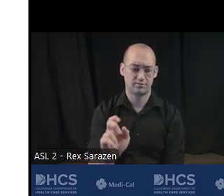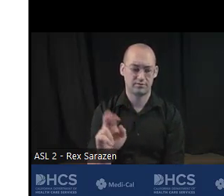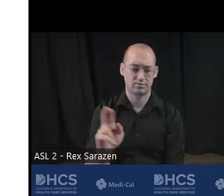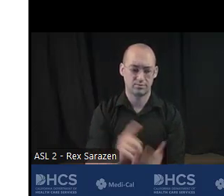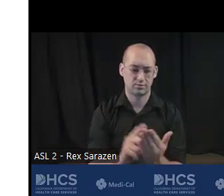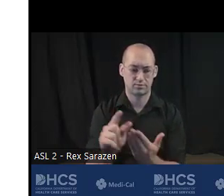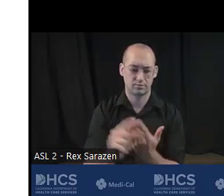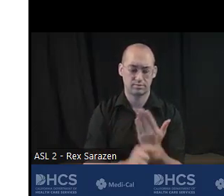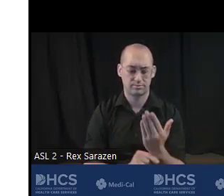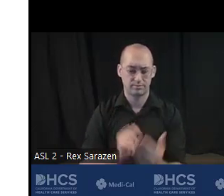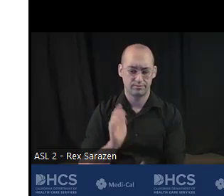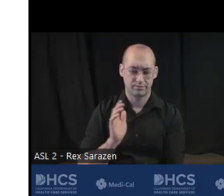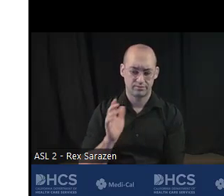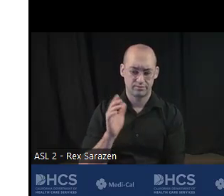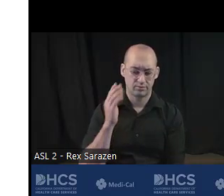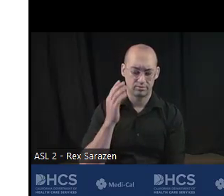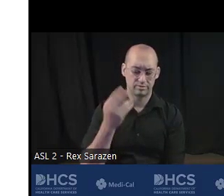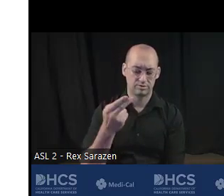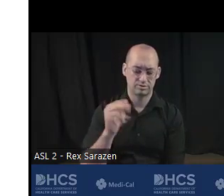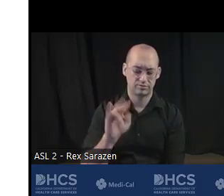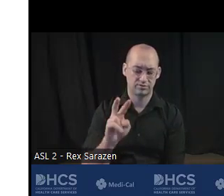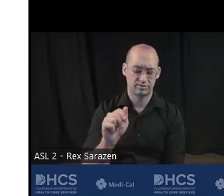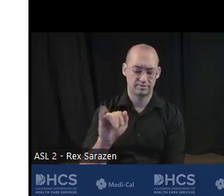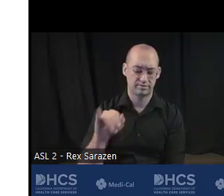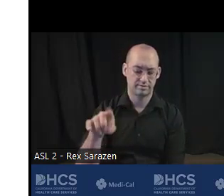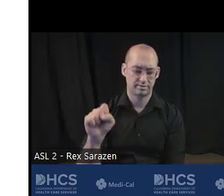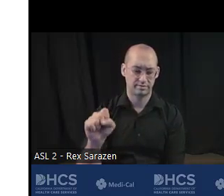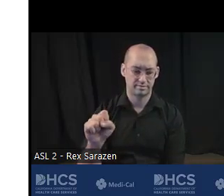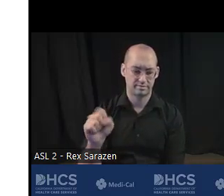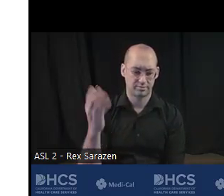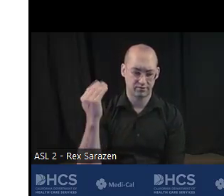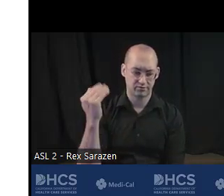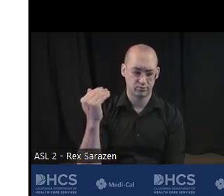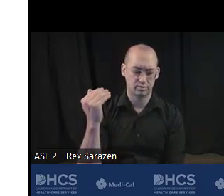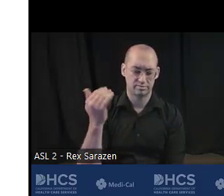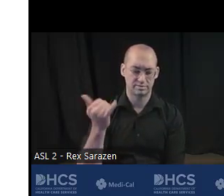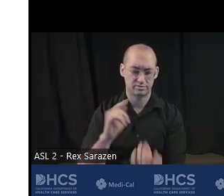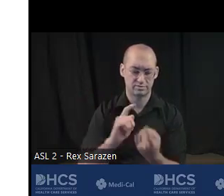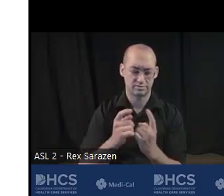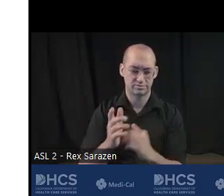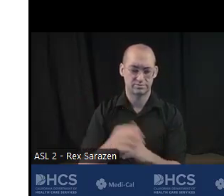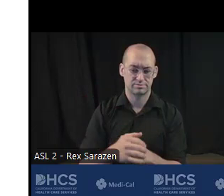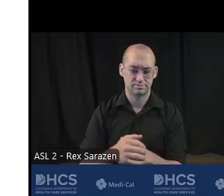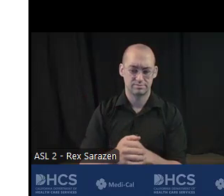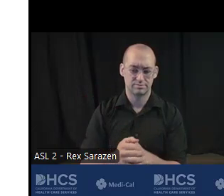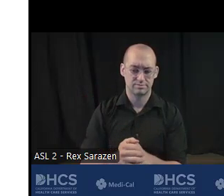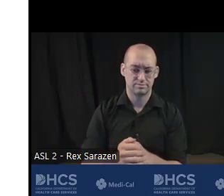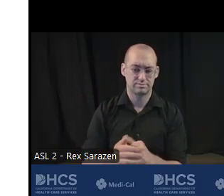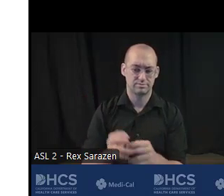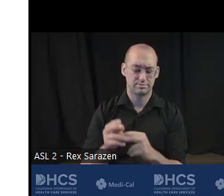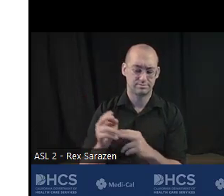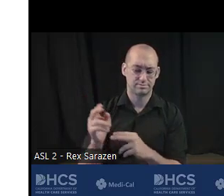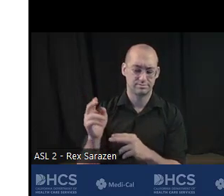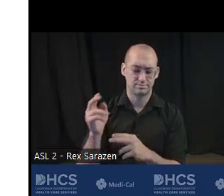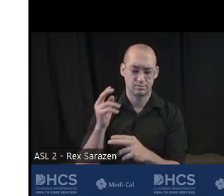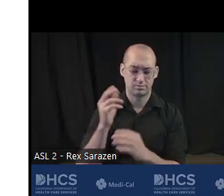formerly known as the HIV/AIDS waiver. Also want to be very clear that when we are